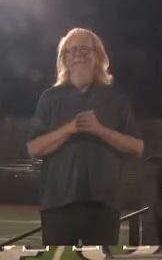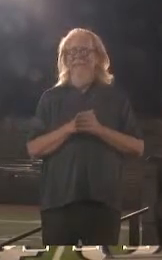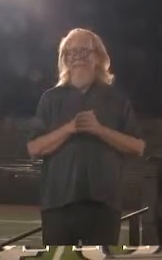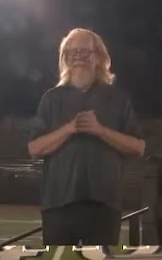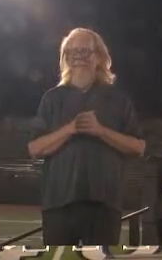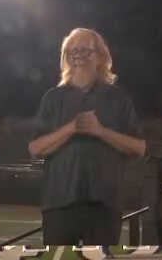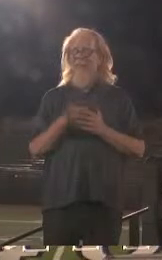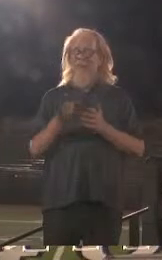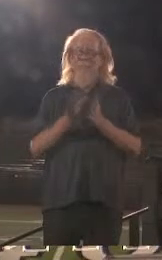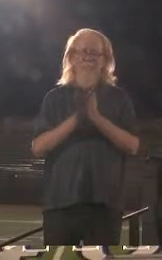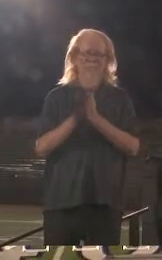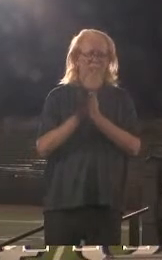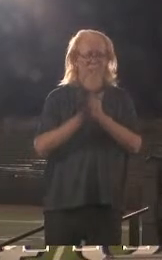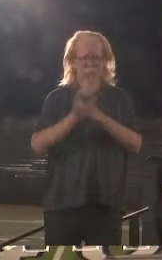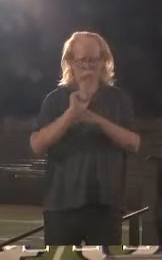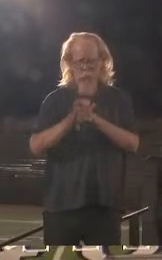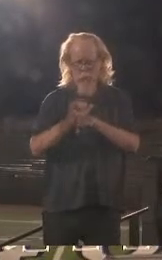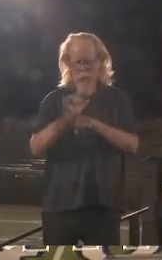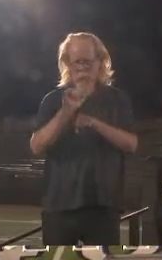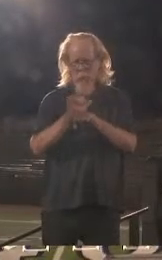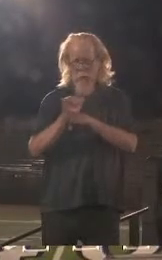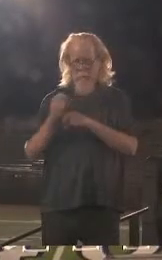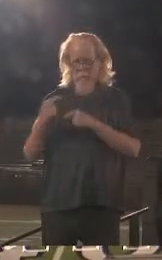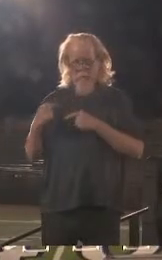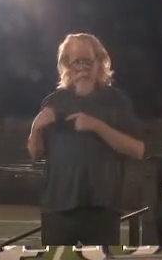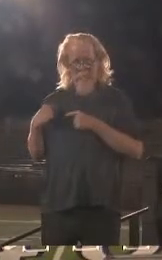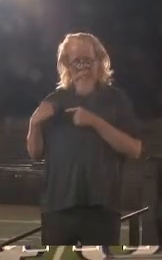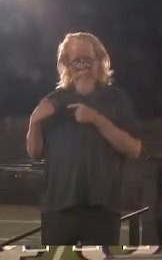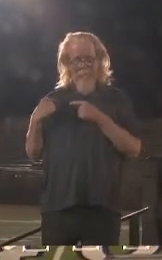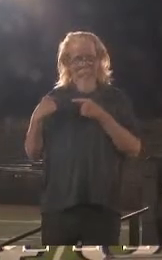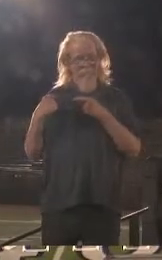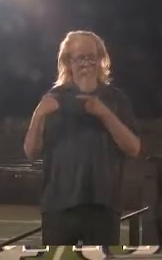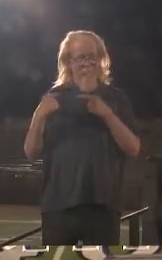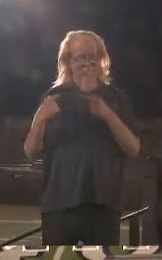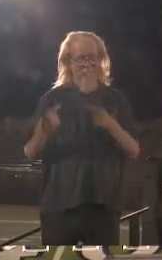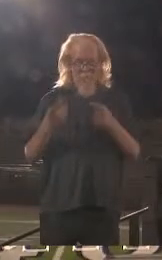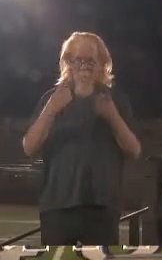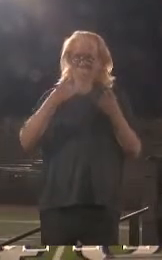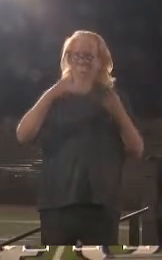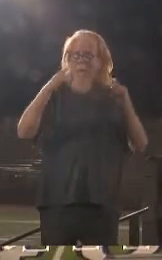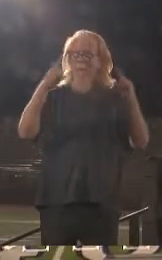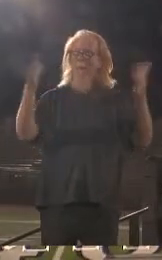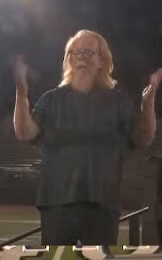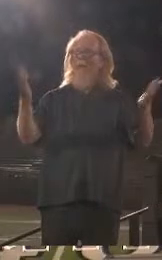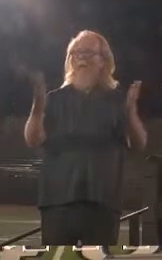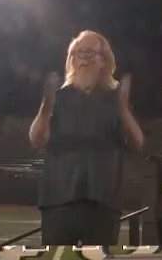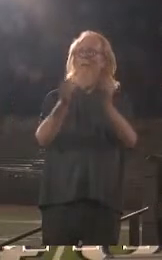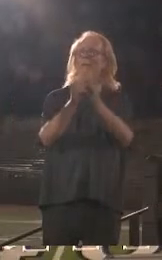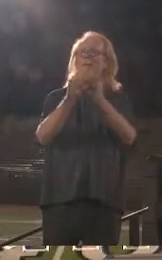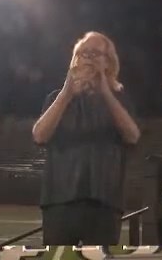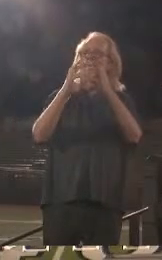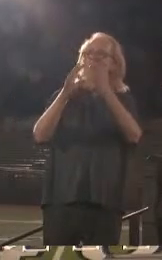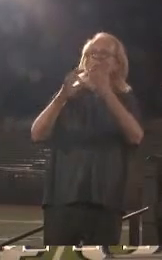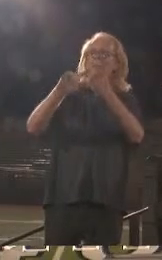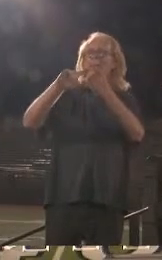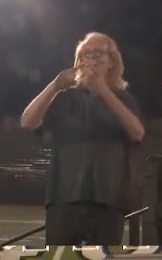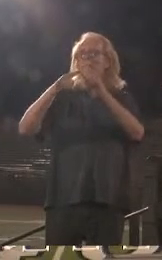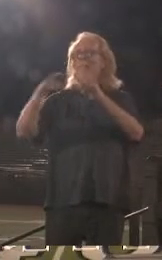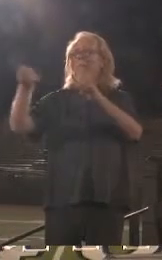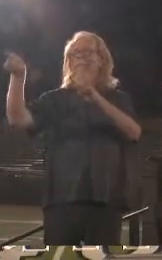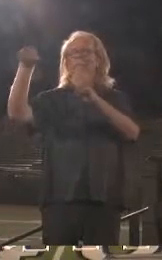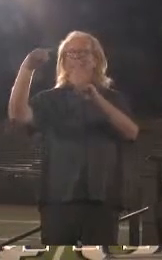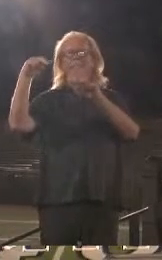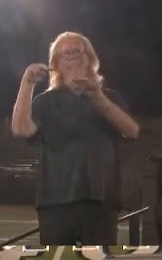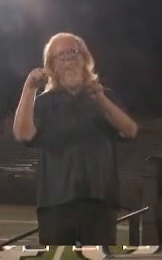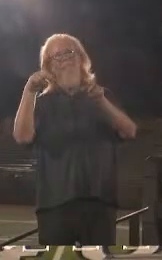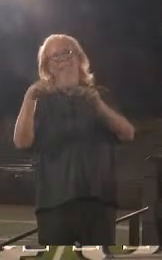and hard work has led you to being here today with your family and friends watching. You